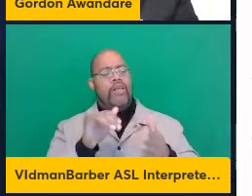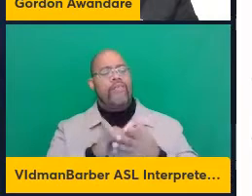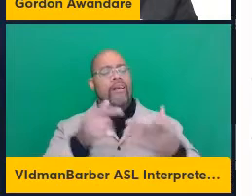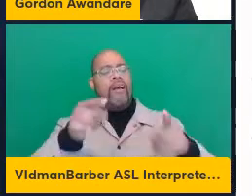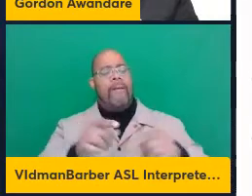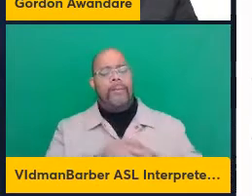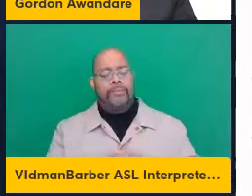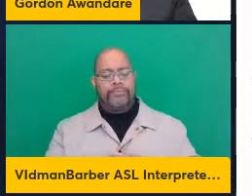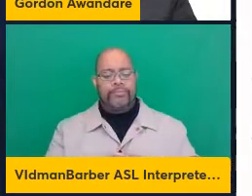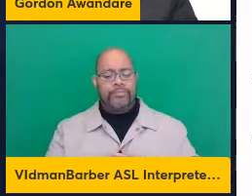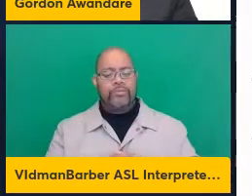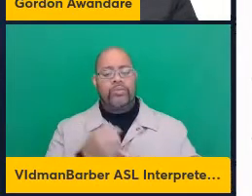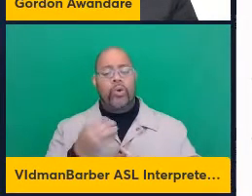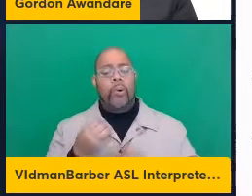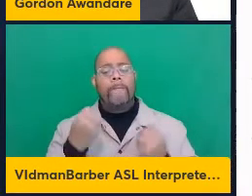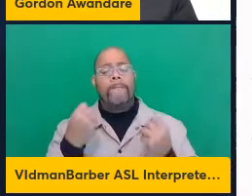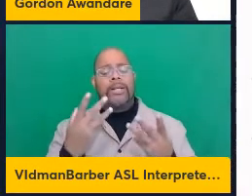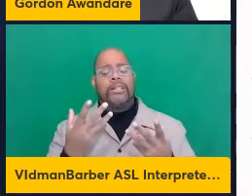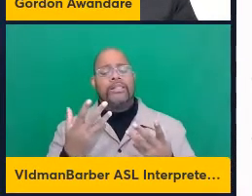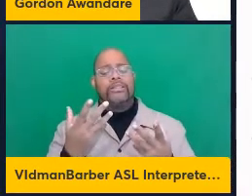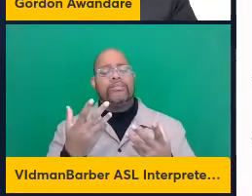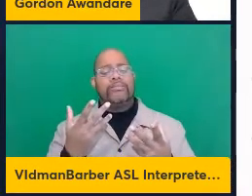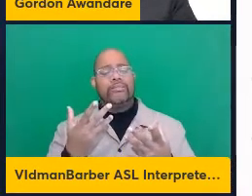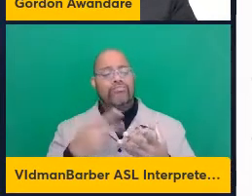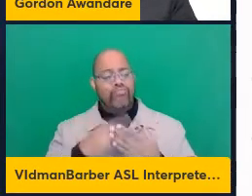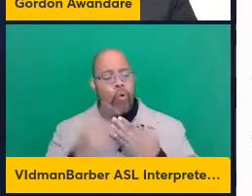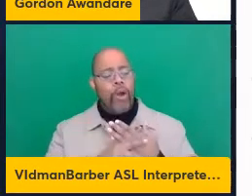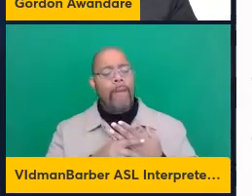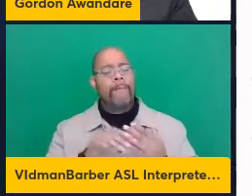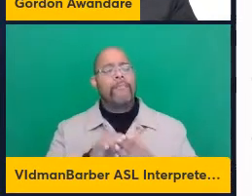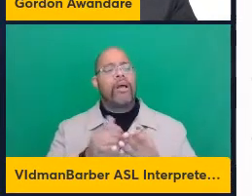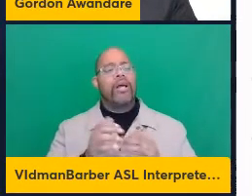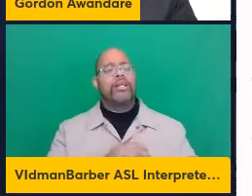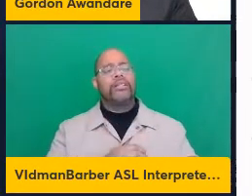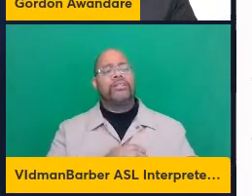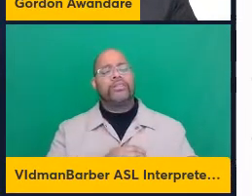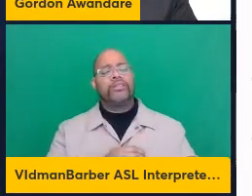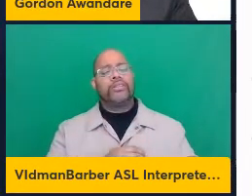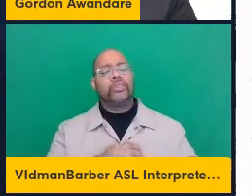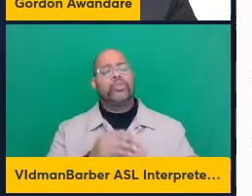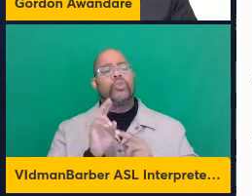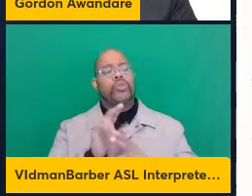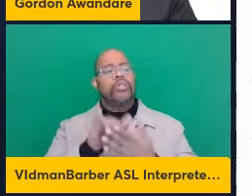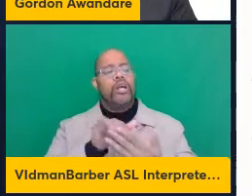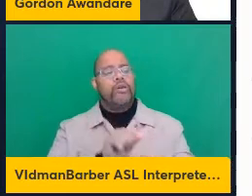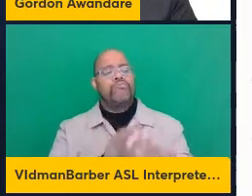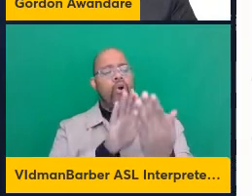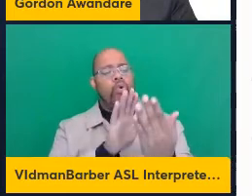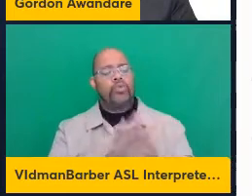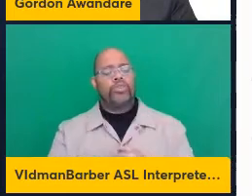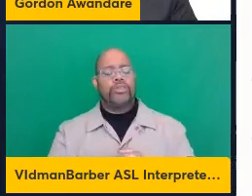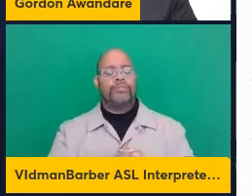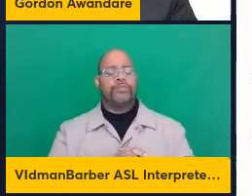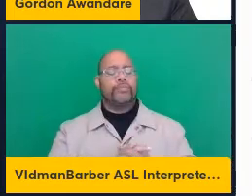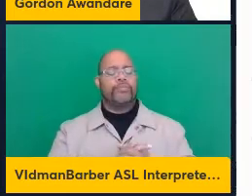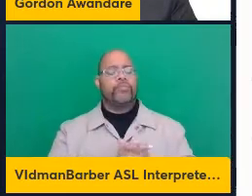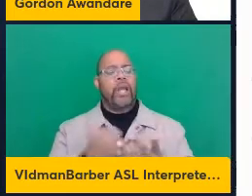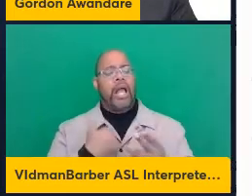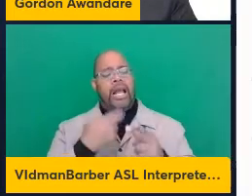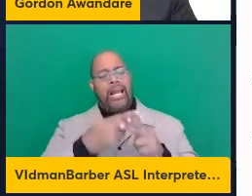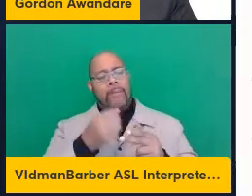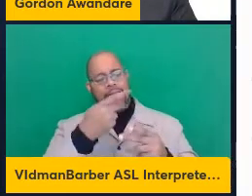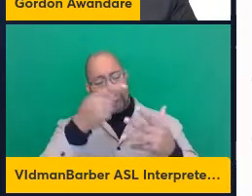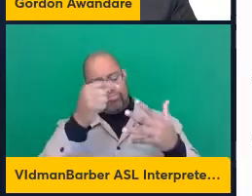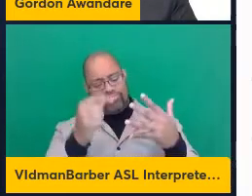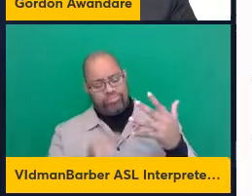happen. So a number of initiatives that have used this approach, I would name a